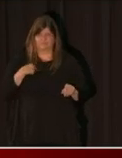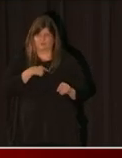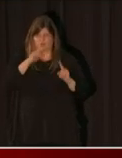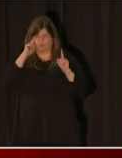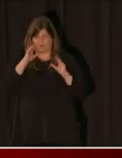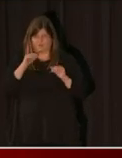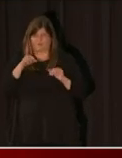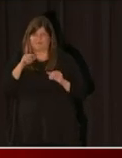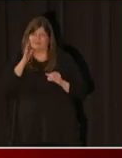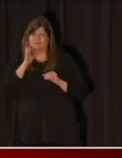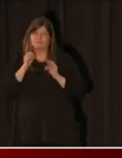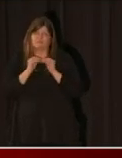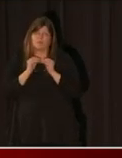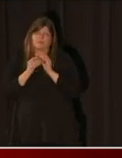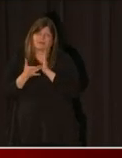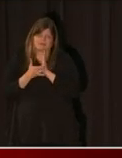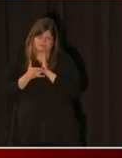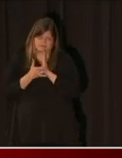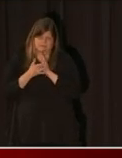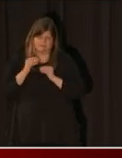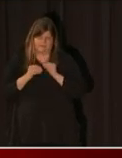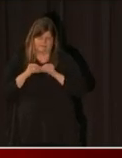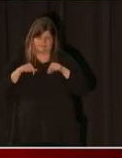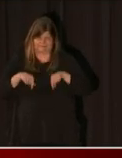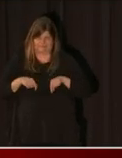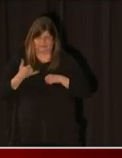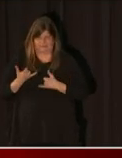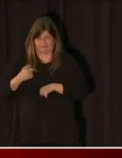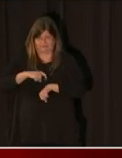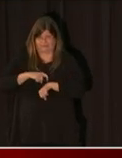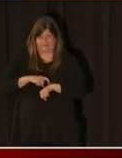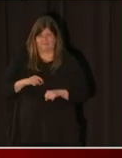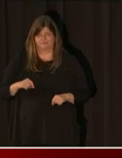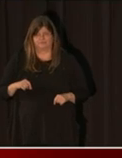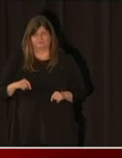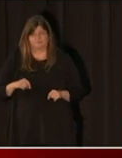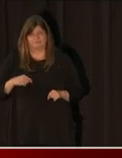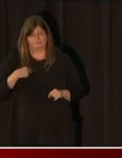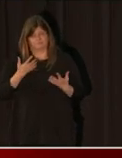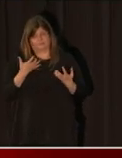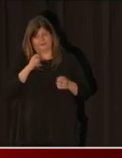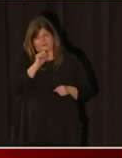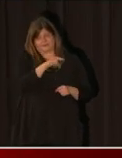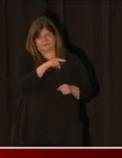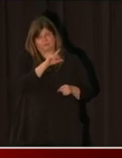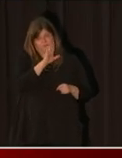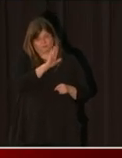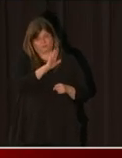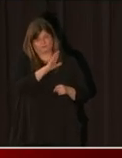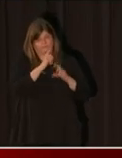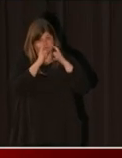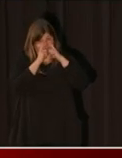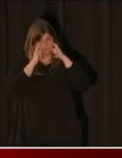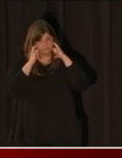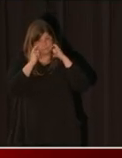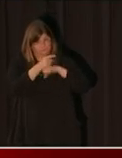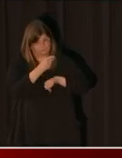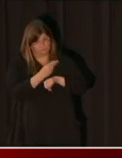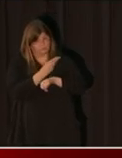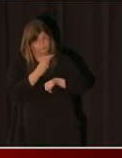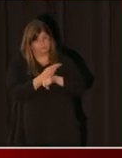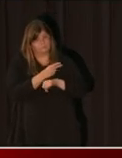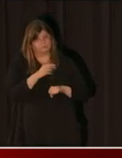been made this time. Can I just ask, I see the scarf, I'm just wondering, is that your face mask that you're wearing, or is that just a